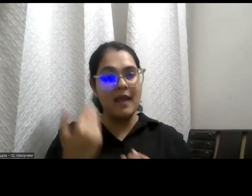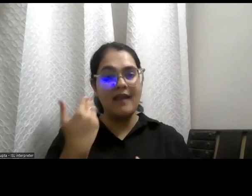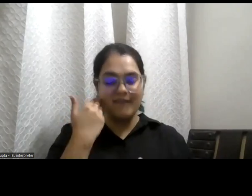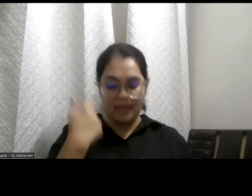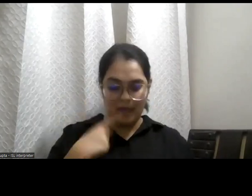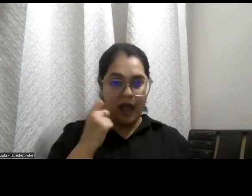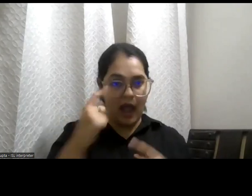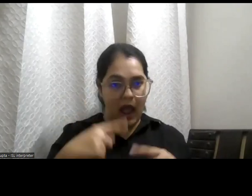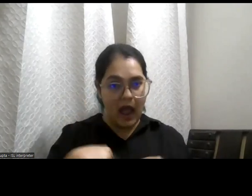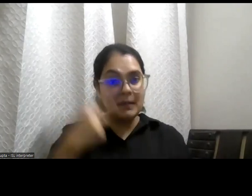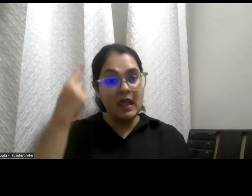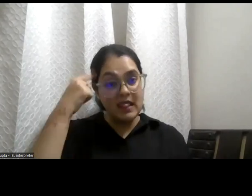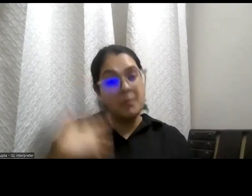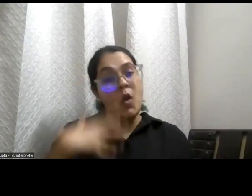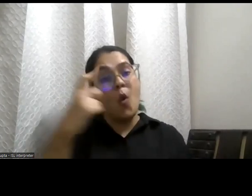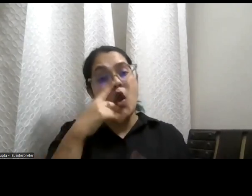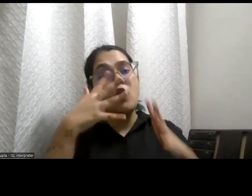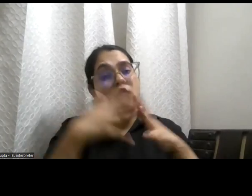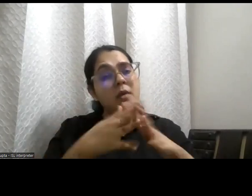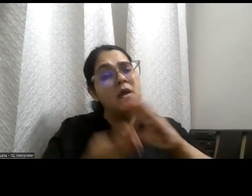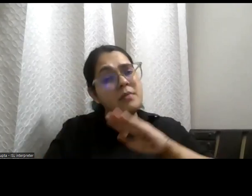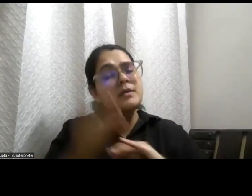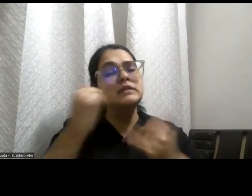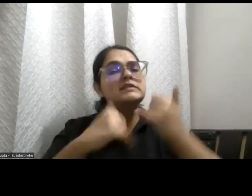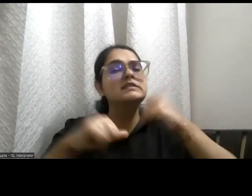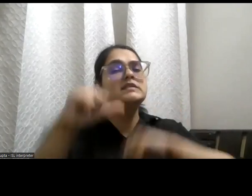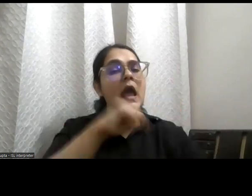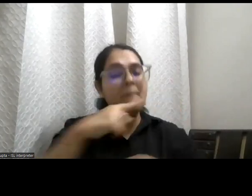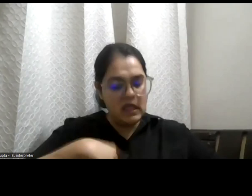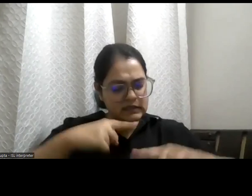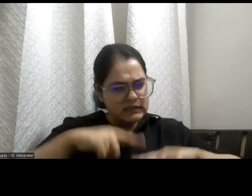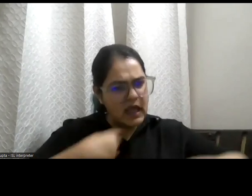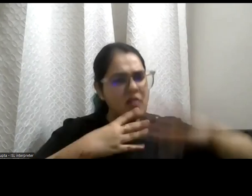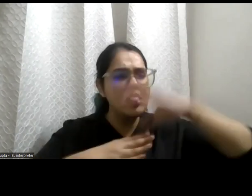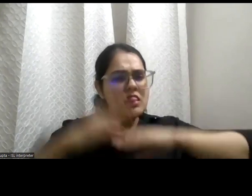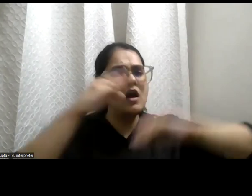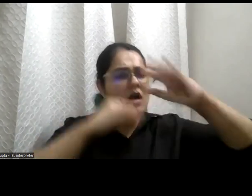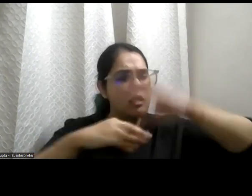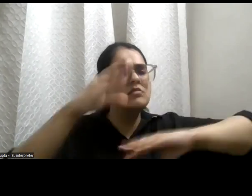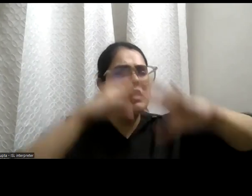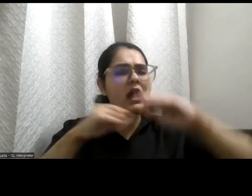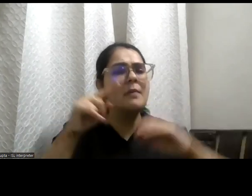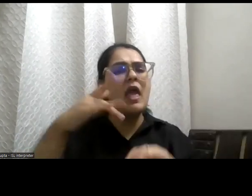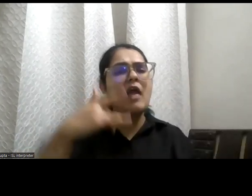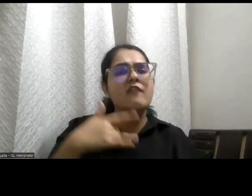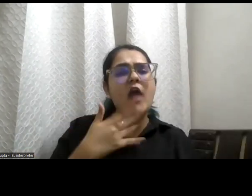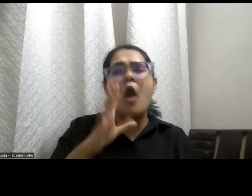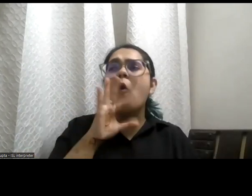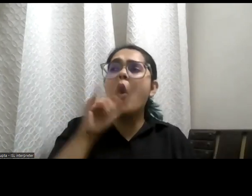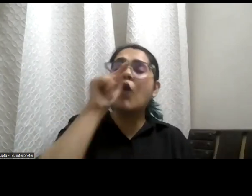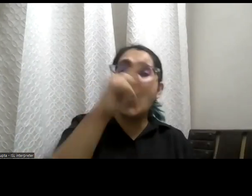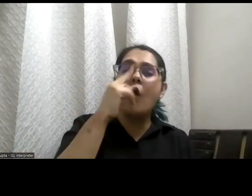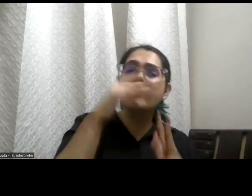of women in science, I myself have to learn several things, that what are the really the